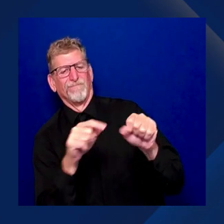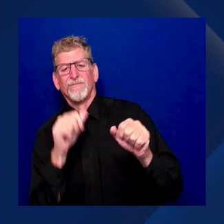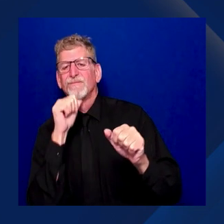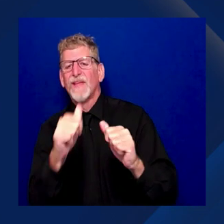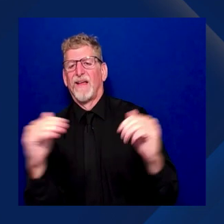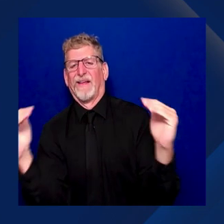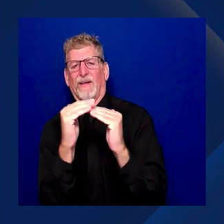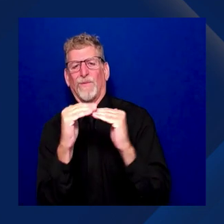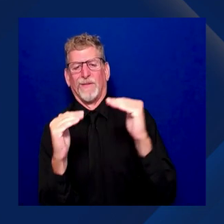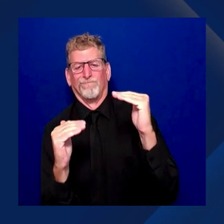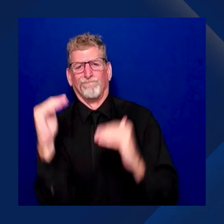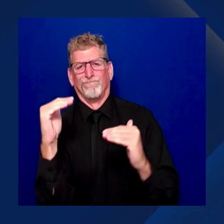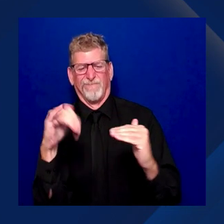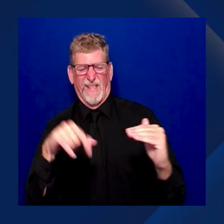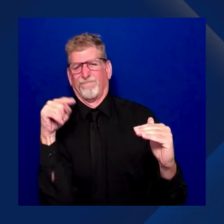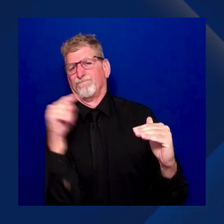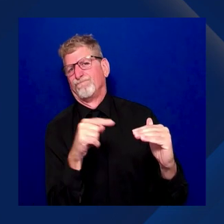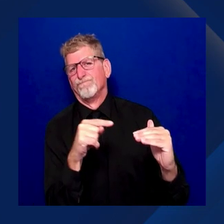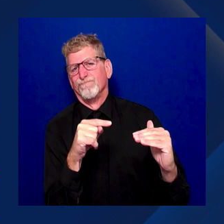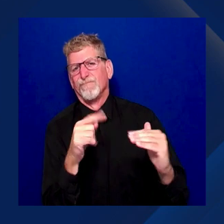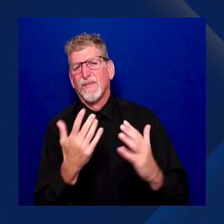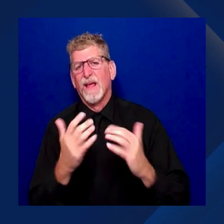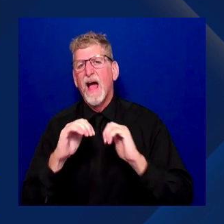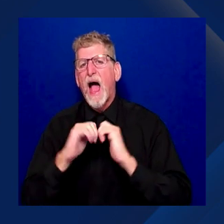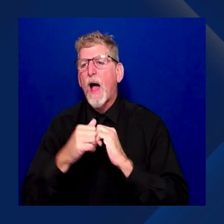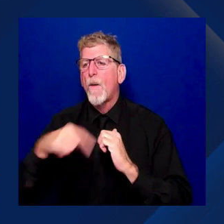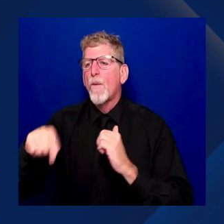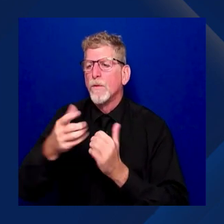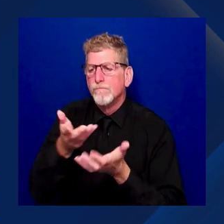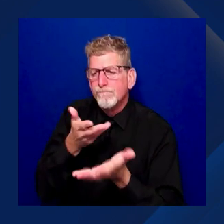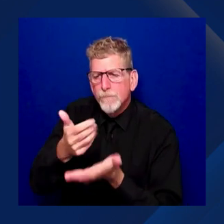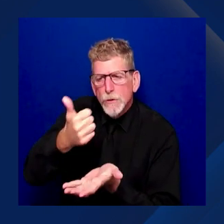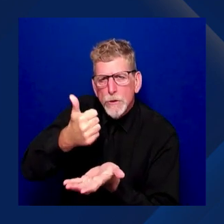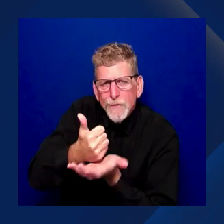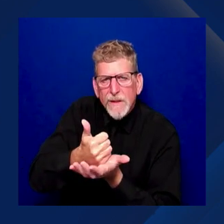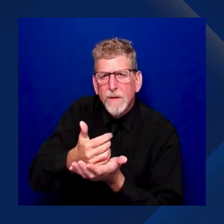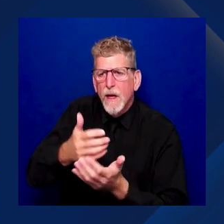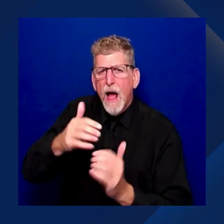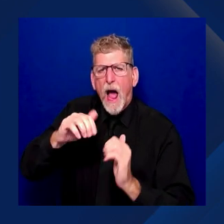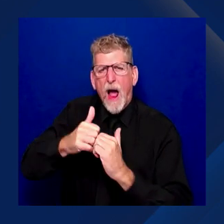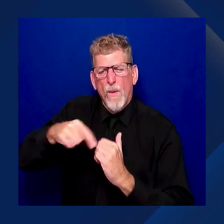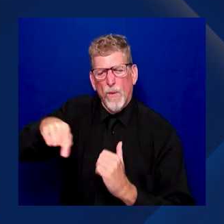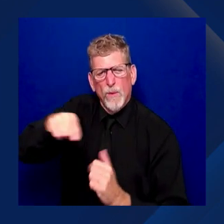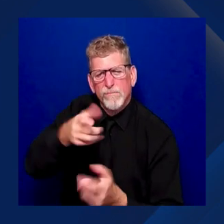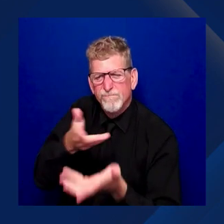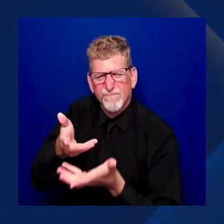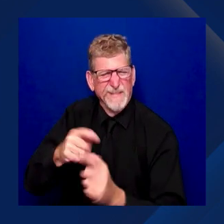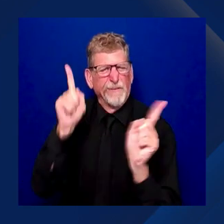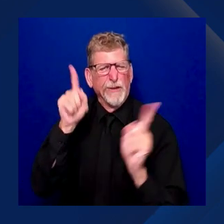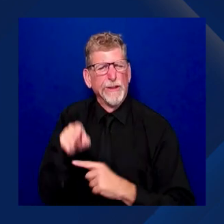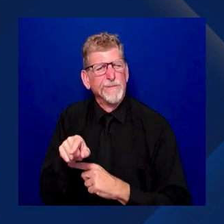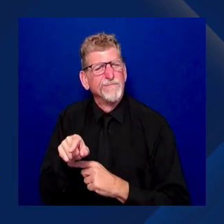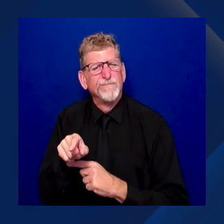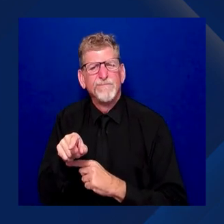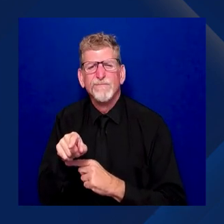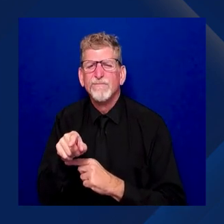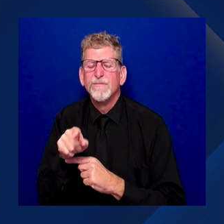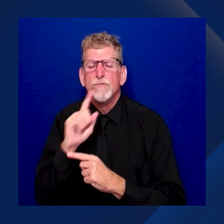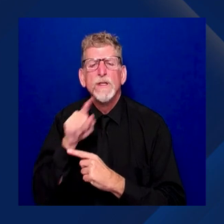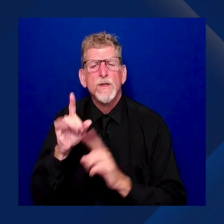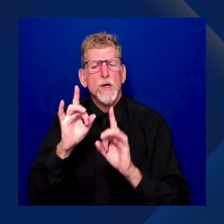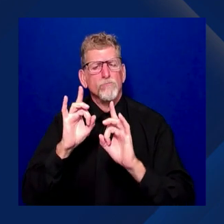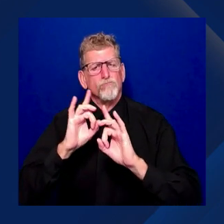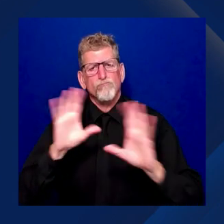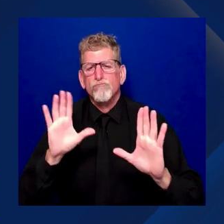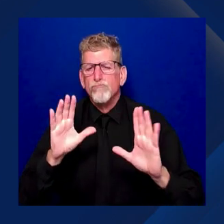how people are treated based on who they are. And they create significant disparities in our